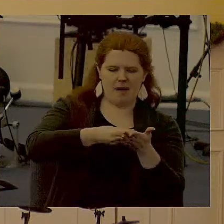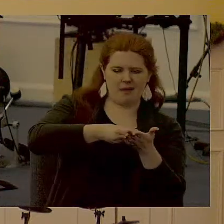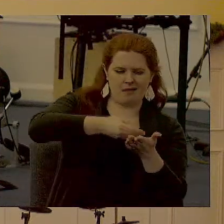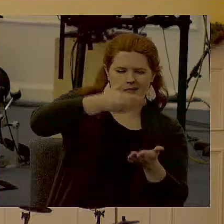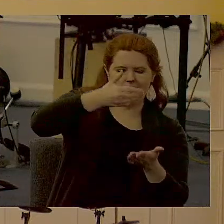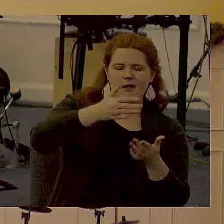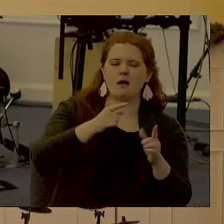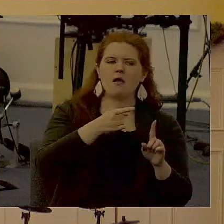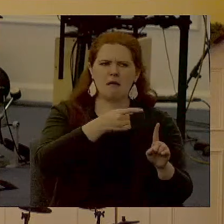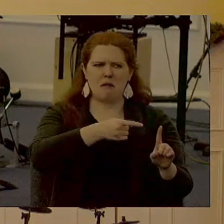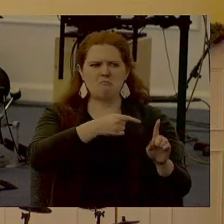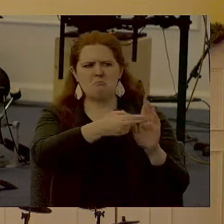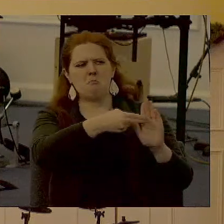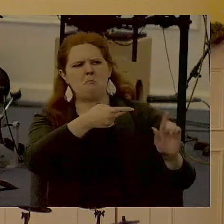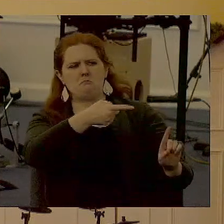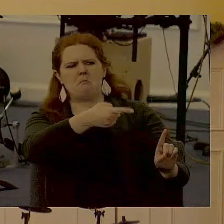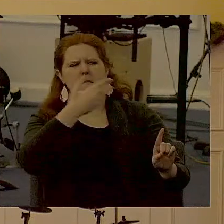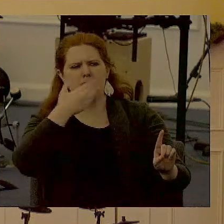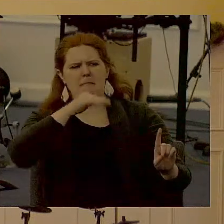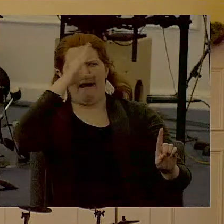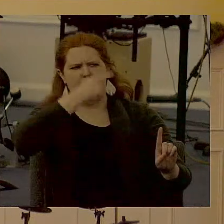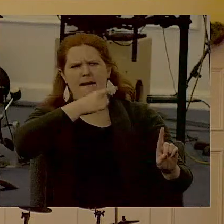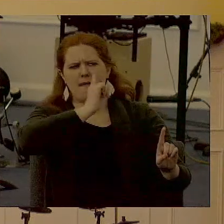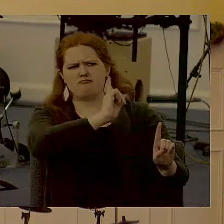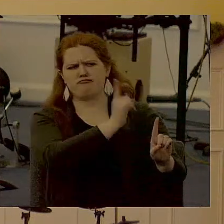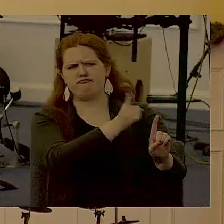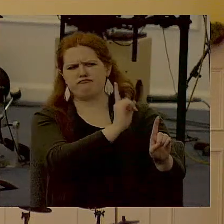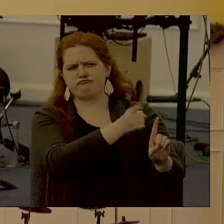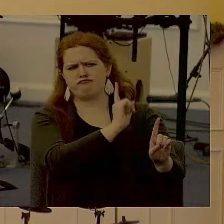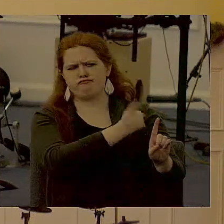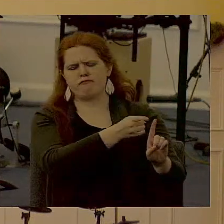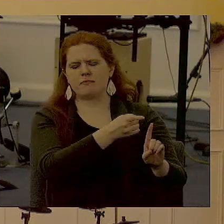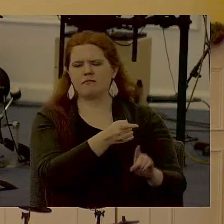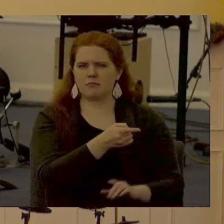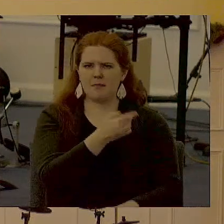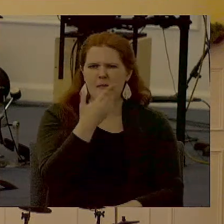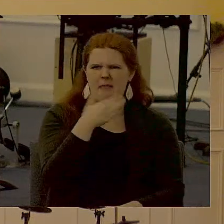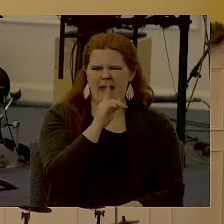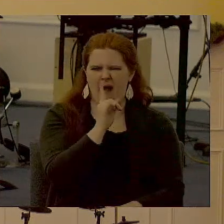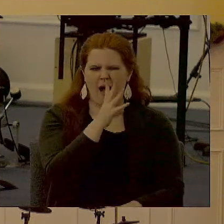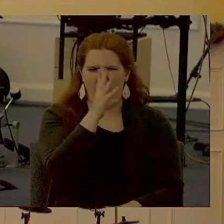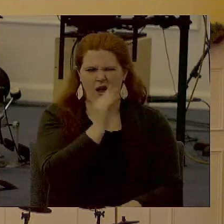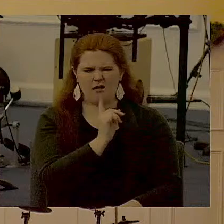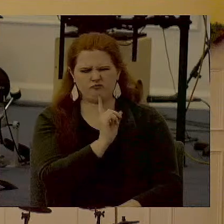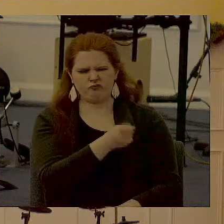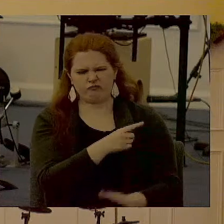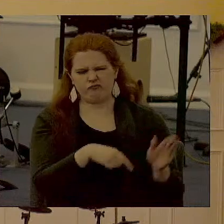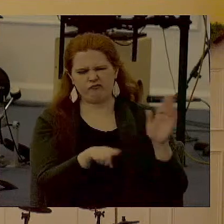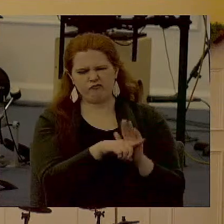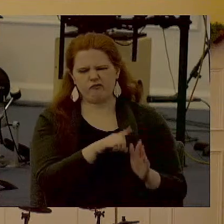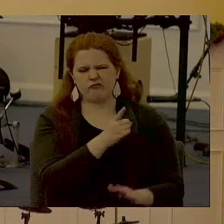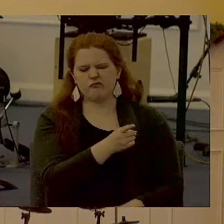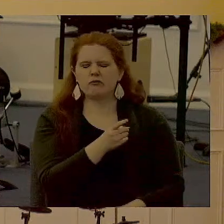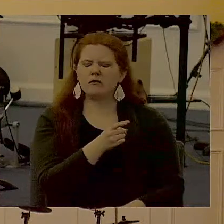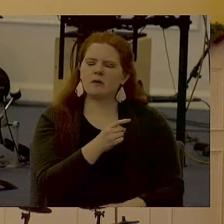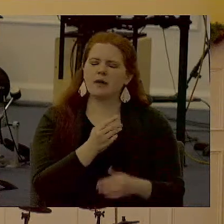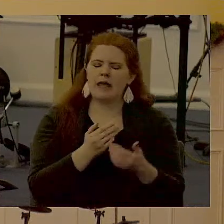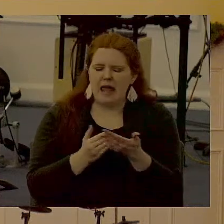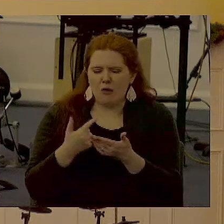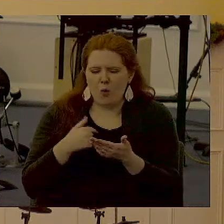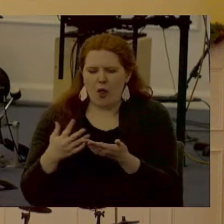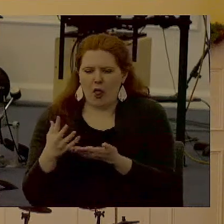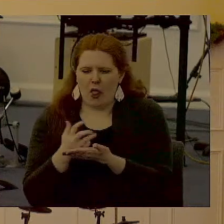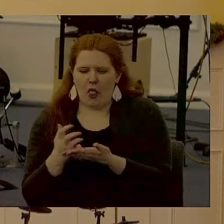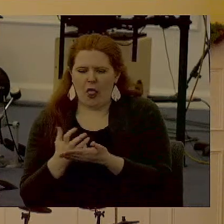inevitably you're the bad guy. You're the villain. Which is why some of us, even though we make a lot